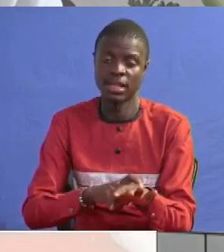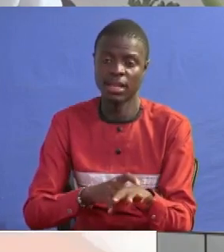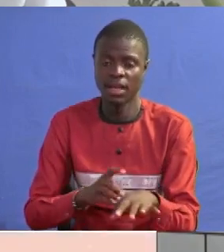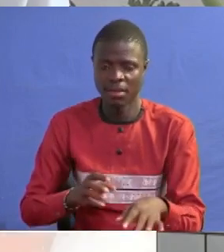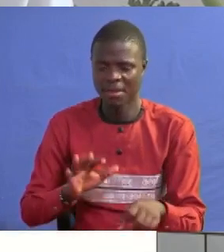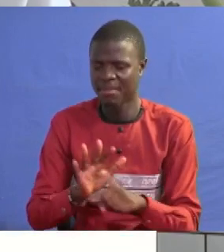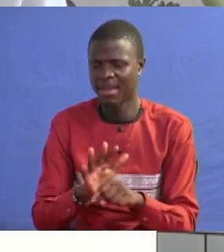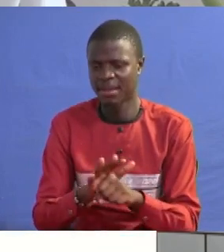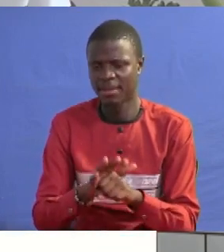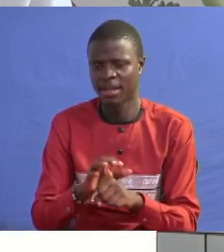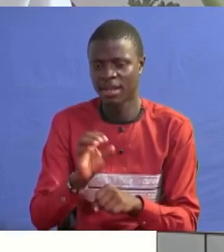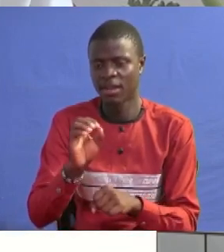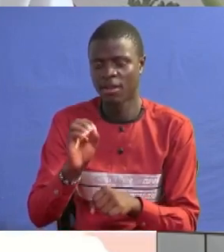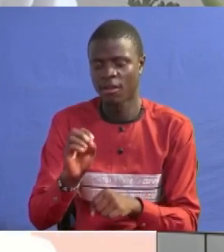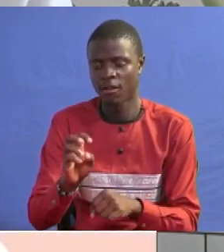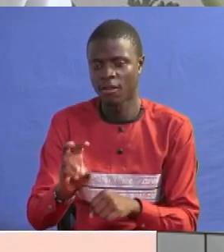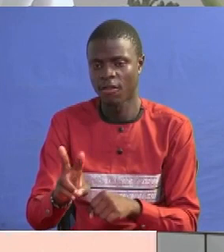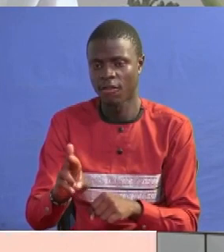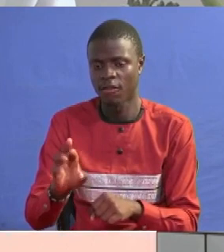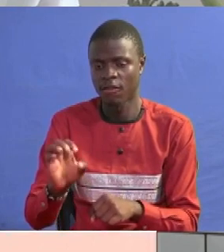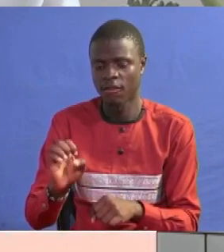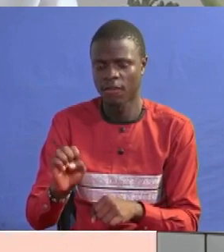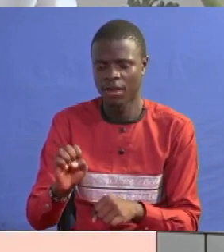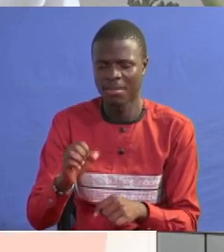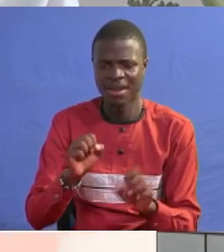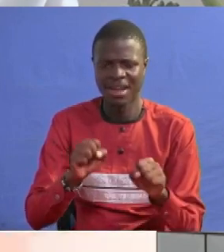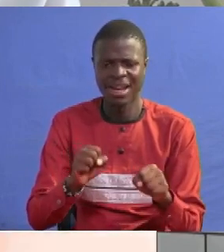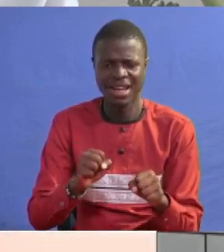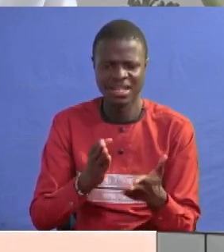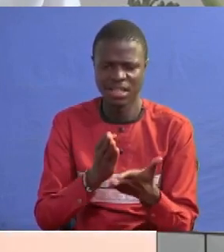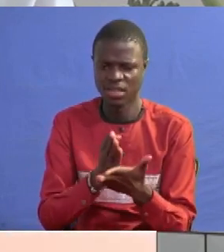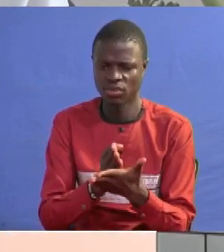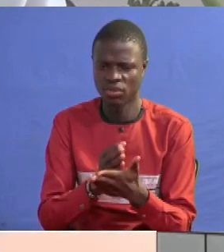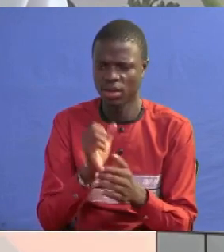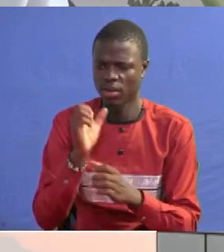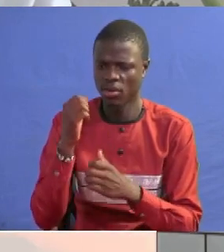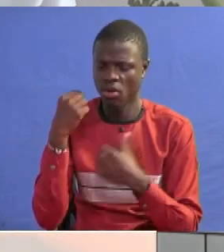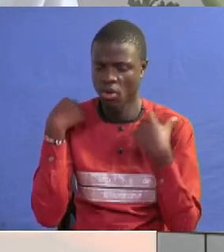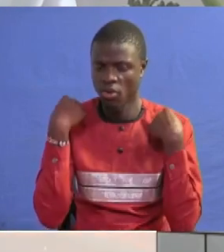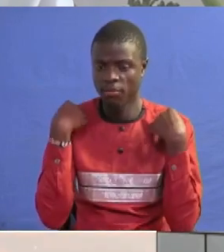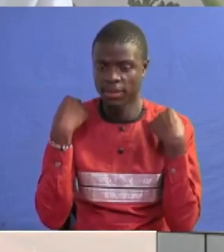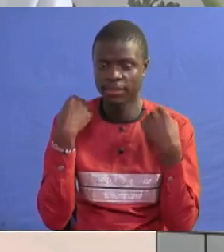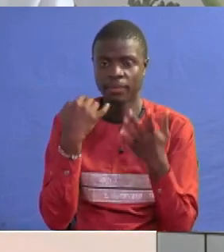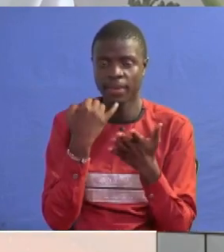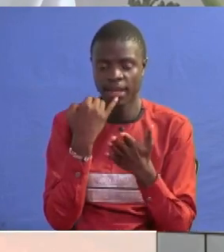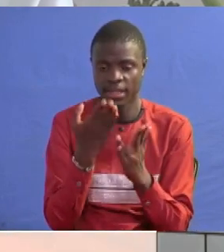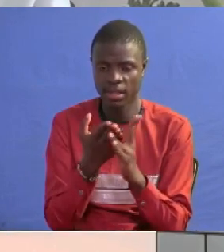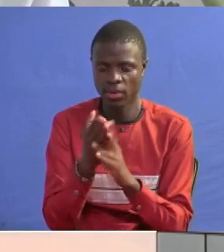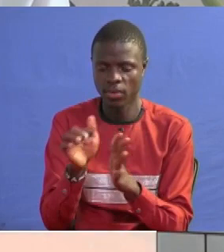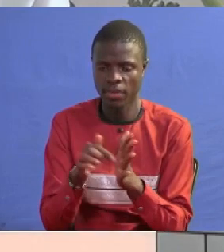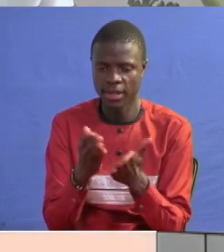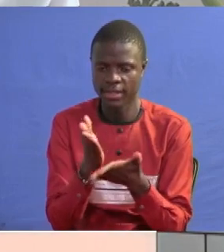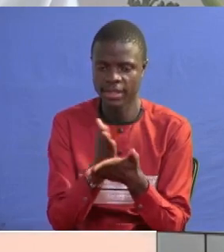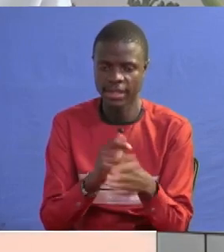many ovums, kind of eggs that are really, competing. It is through this that